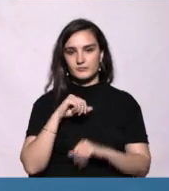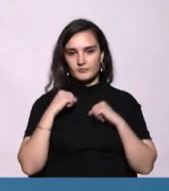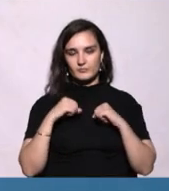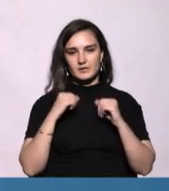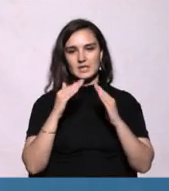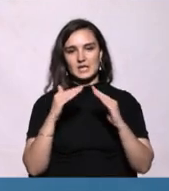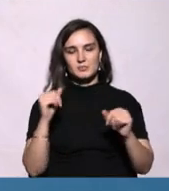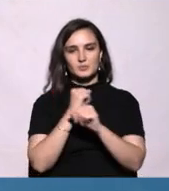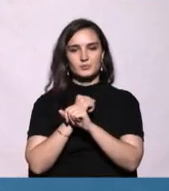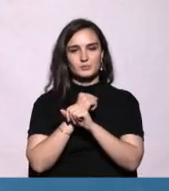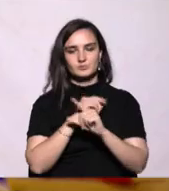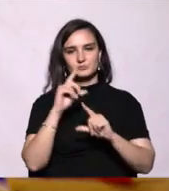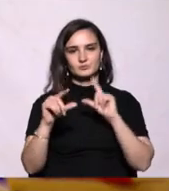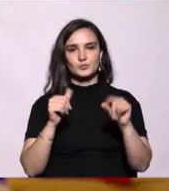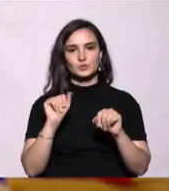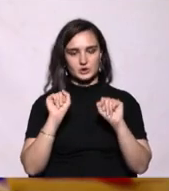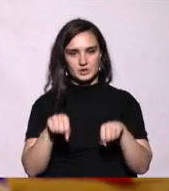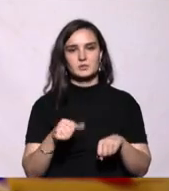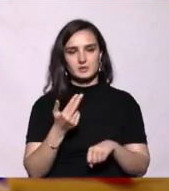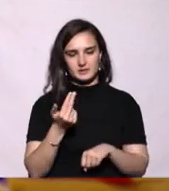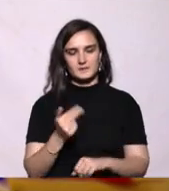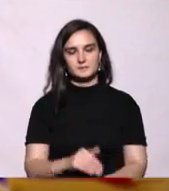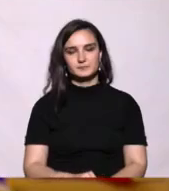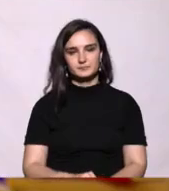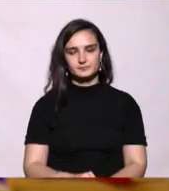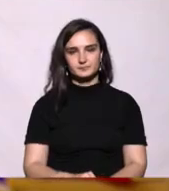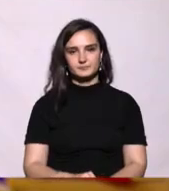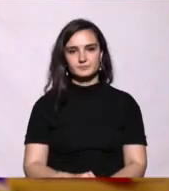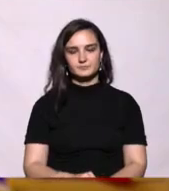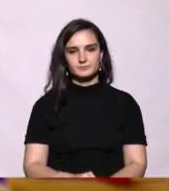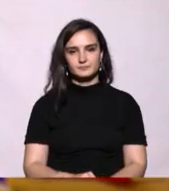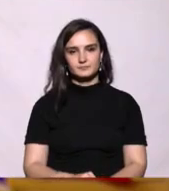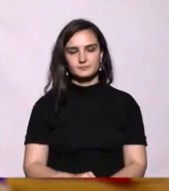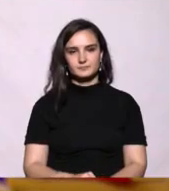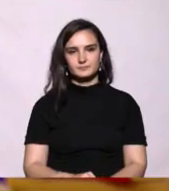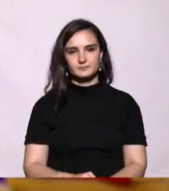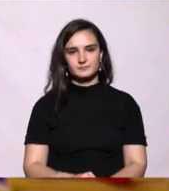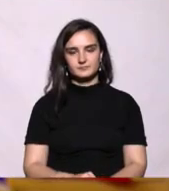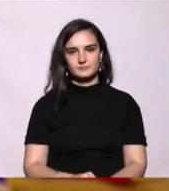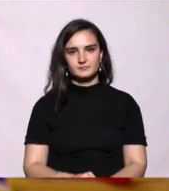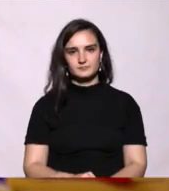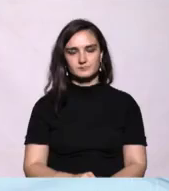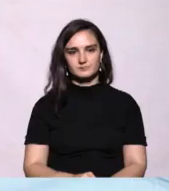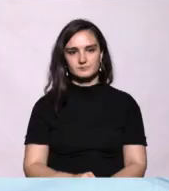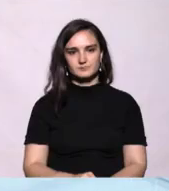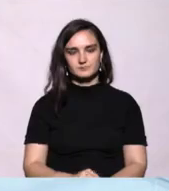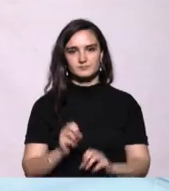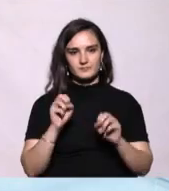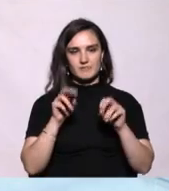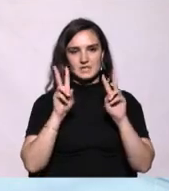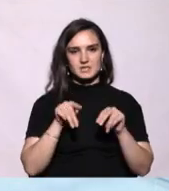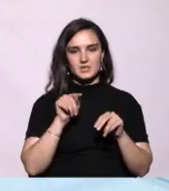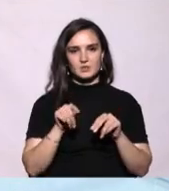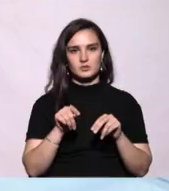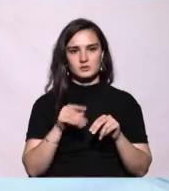camping as much as possible. For sure. Yes. So, for our last section. Especially since